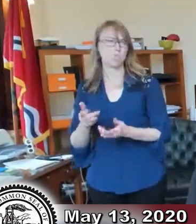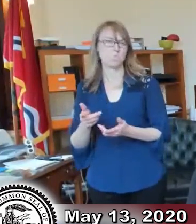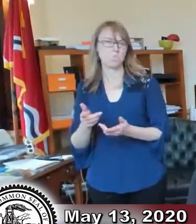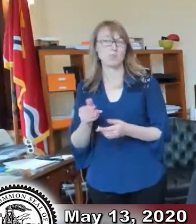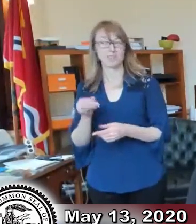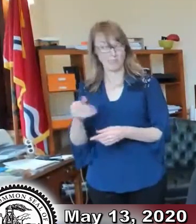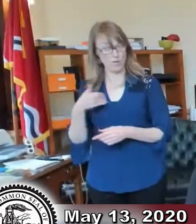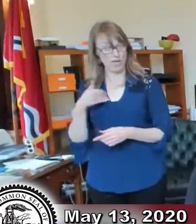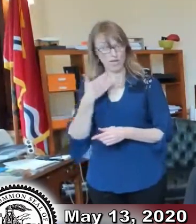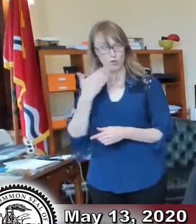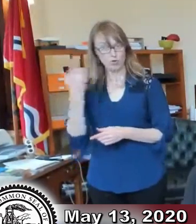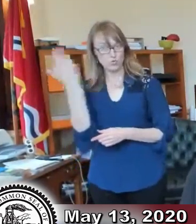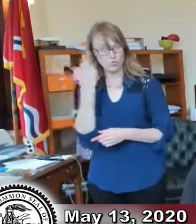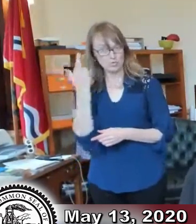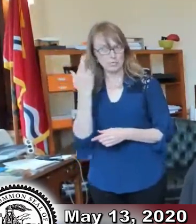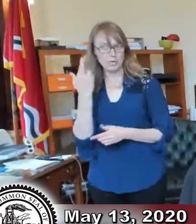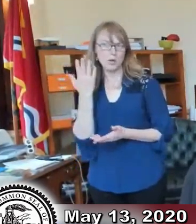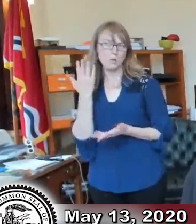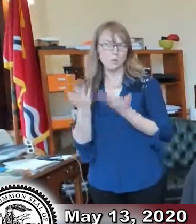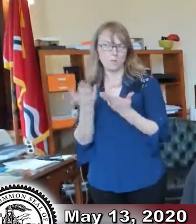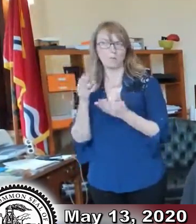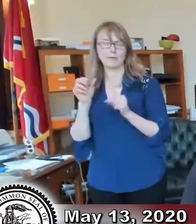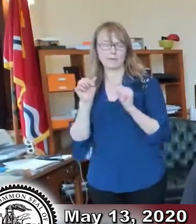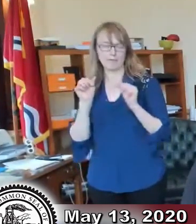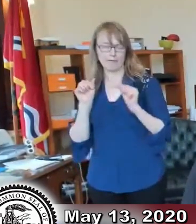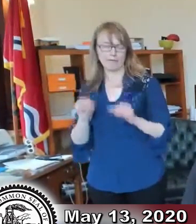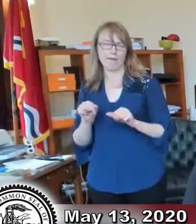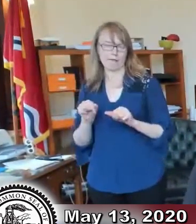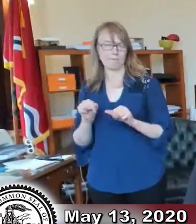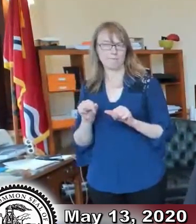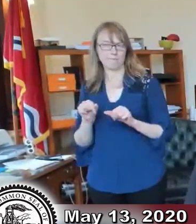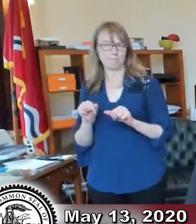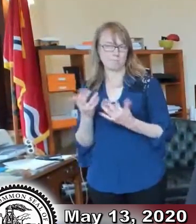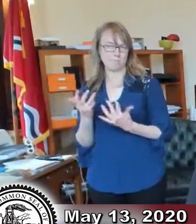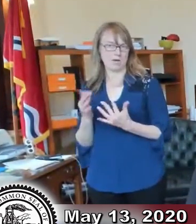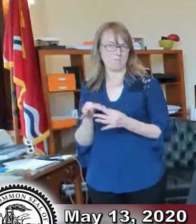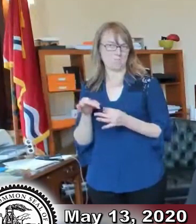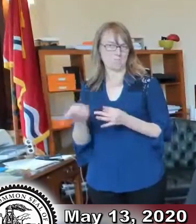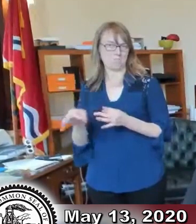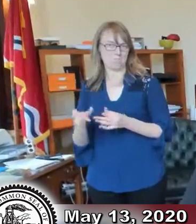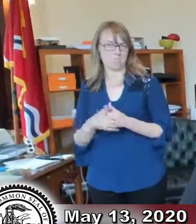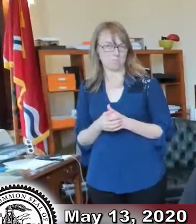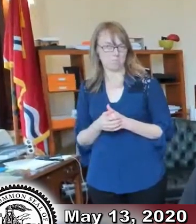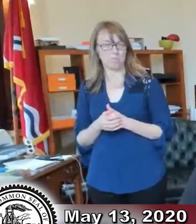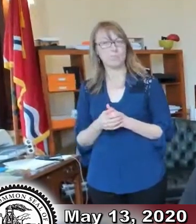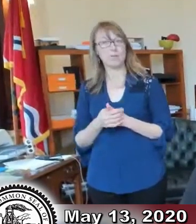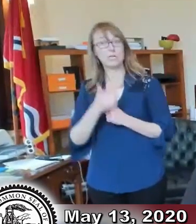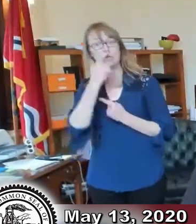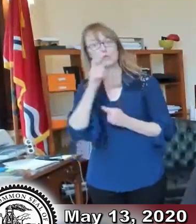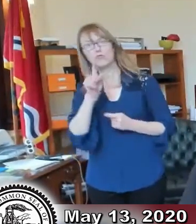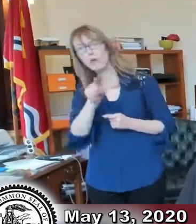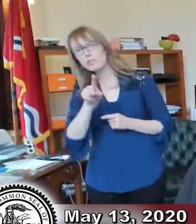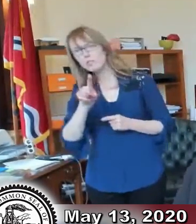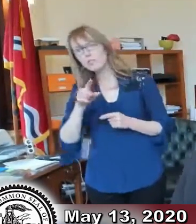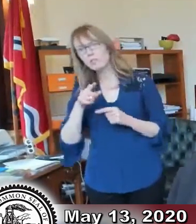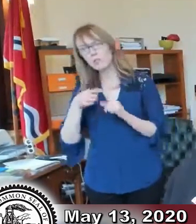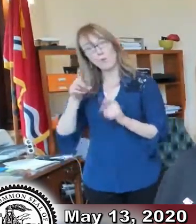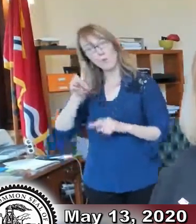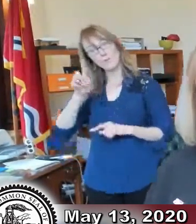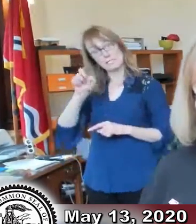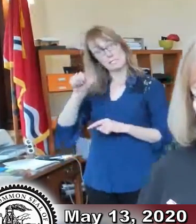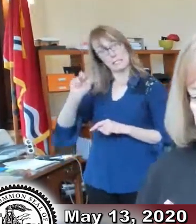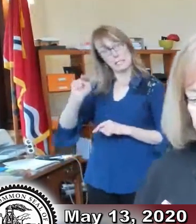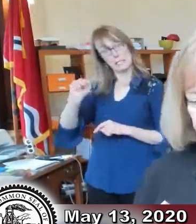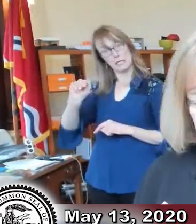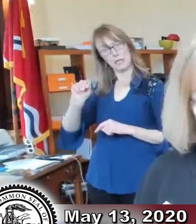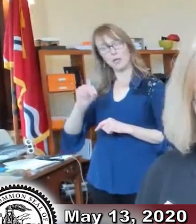back to work. Underlying health condition, age, that sort of thing. An interesting question from Dean. On that note, do you happen to